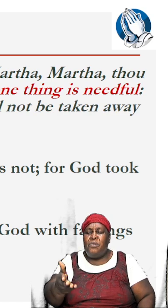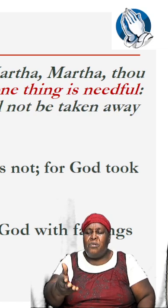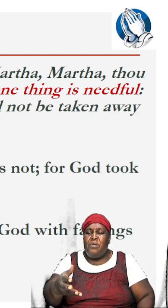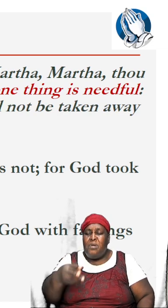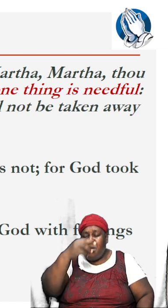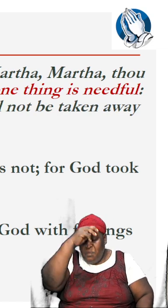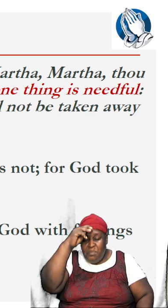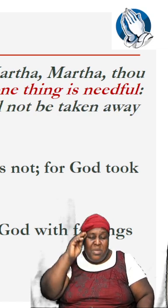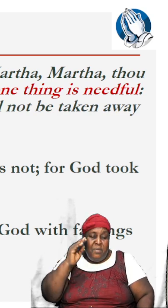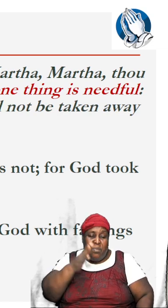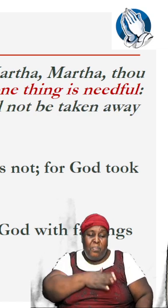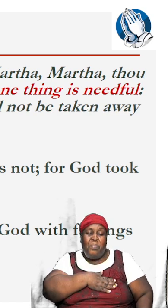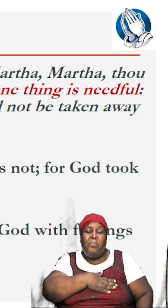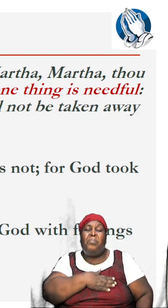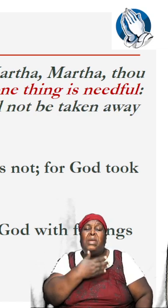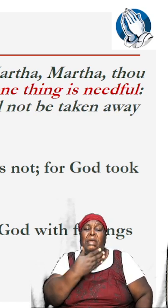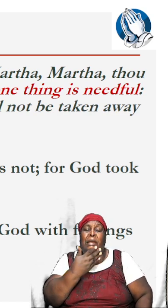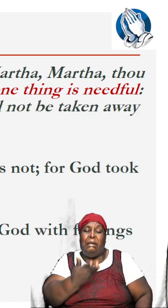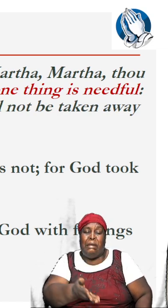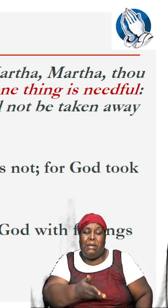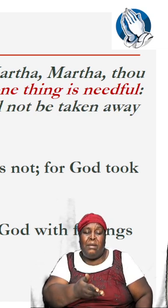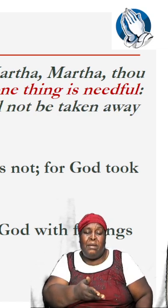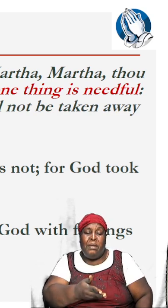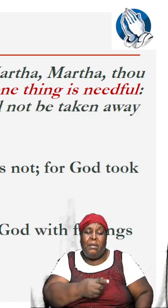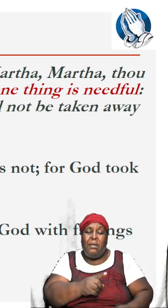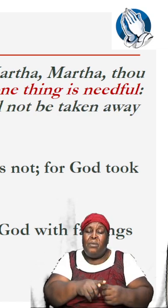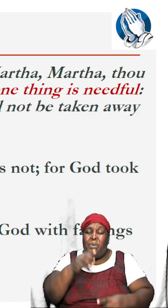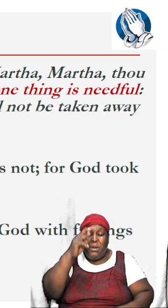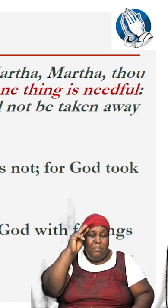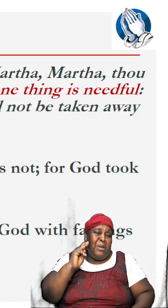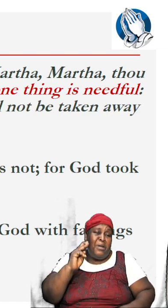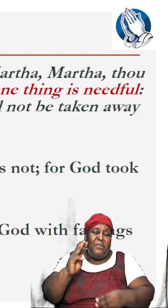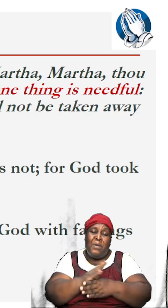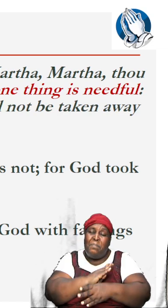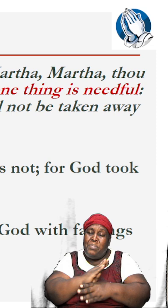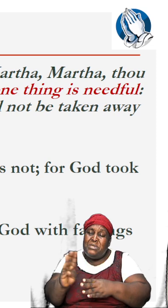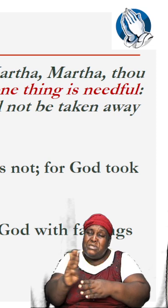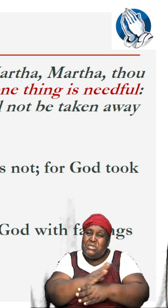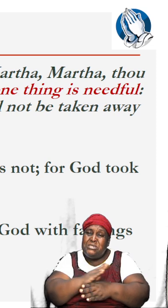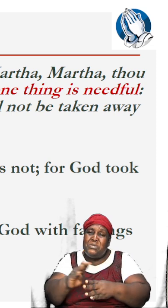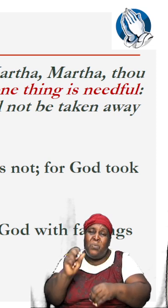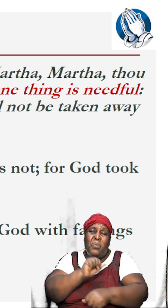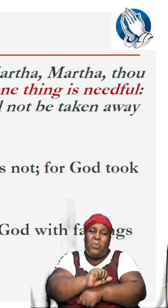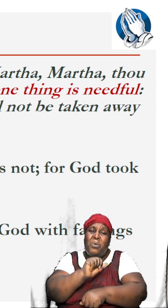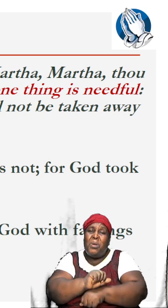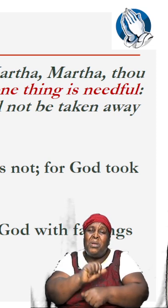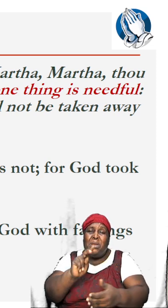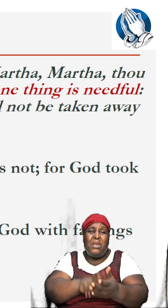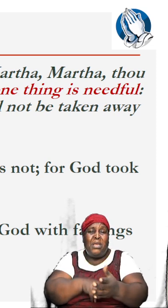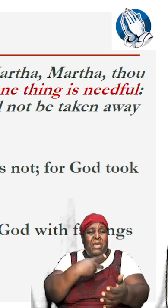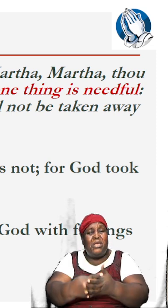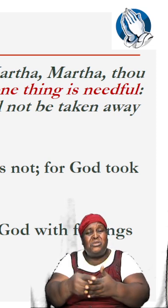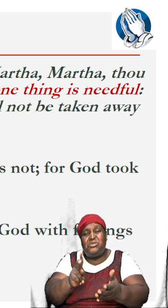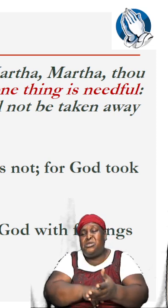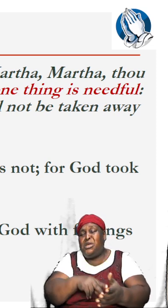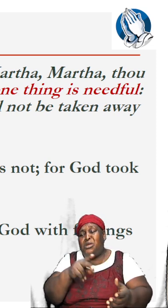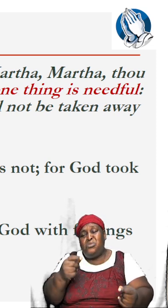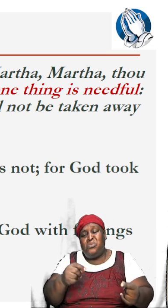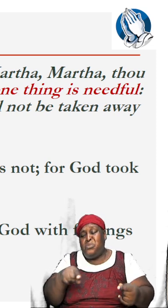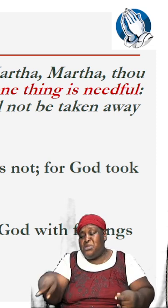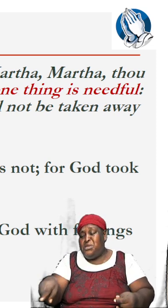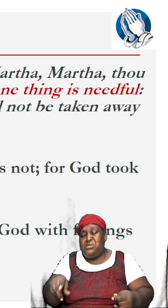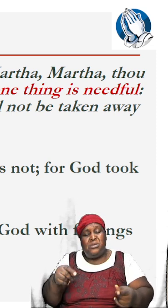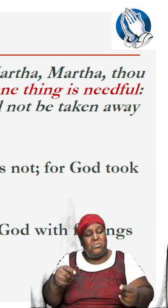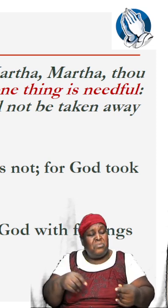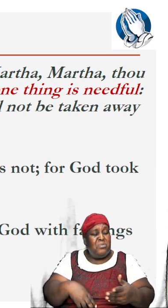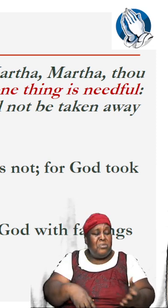was willing. When Martha was busy working in the kitchen and working here and doing this and doing that, Mary